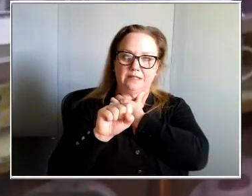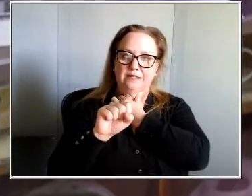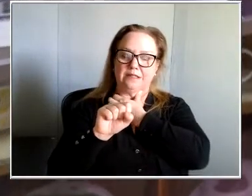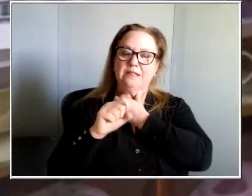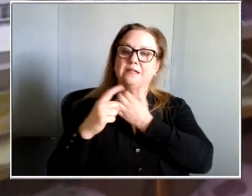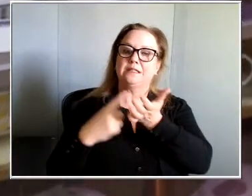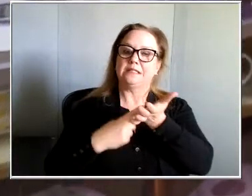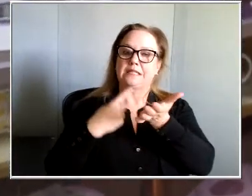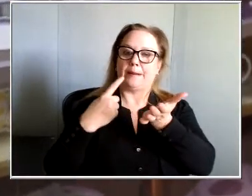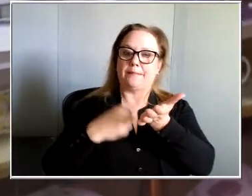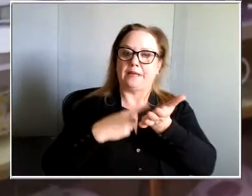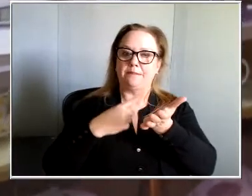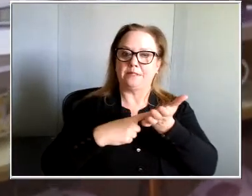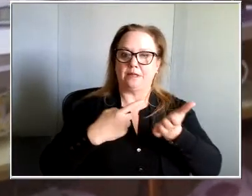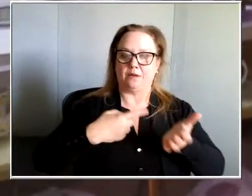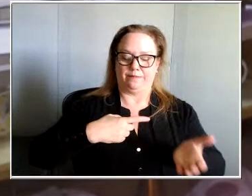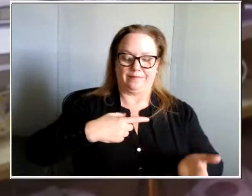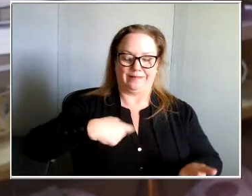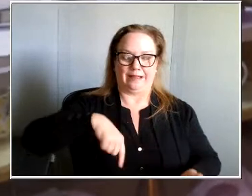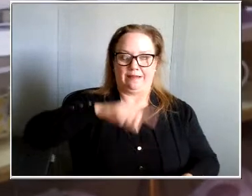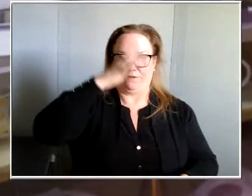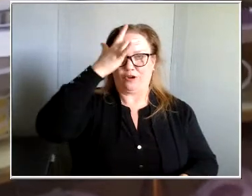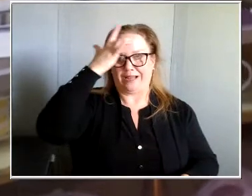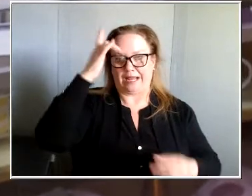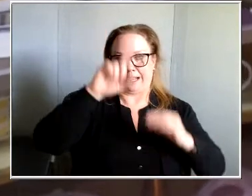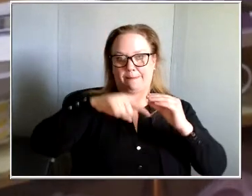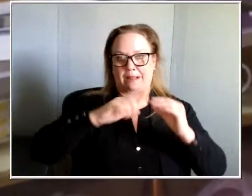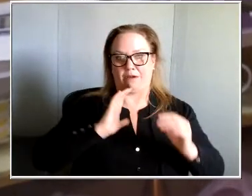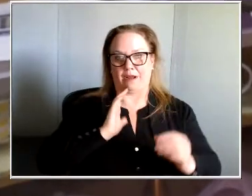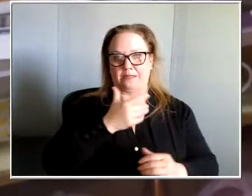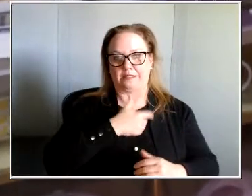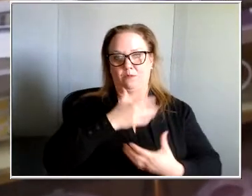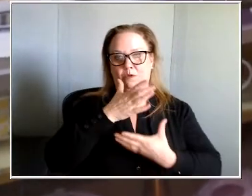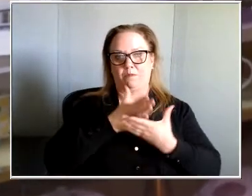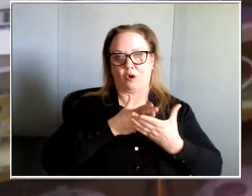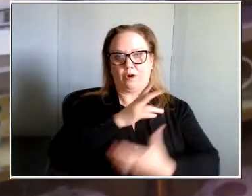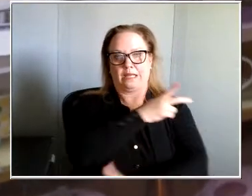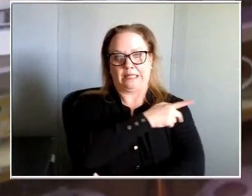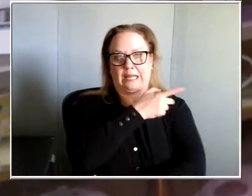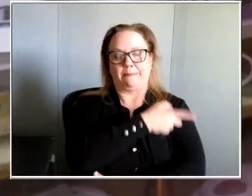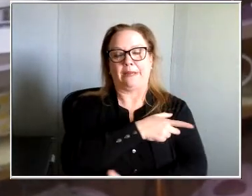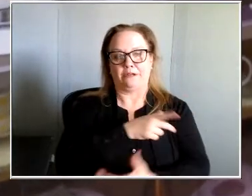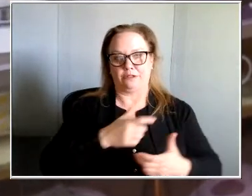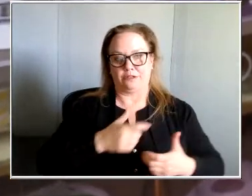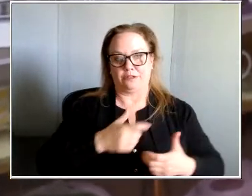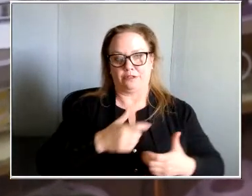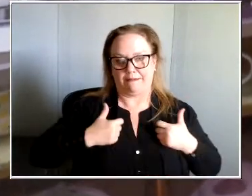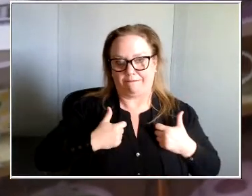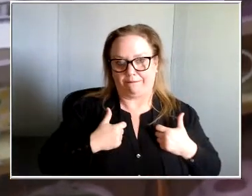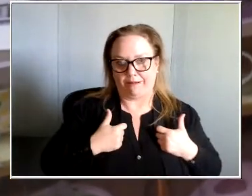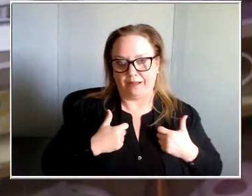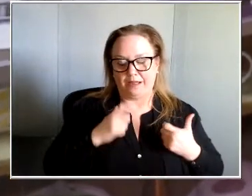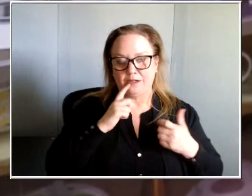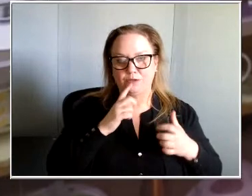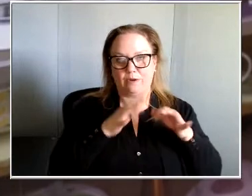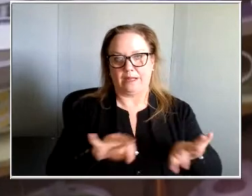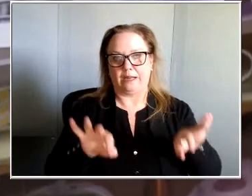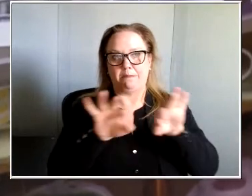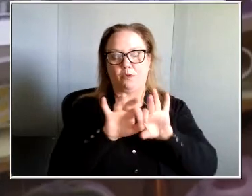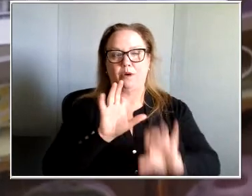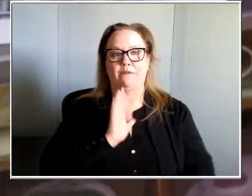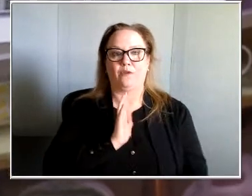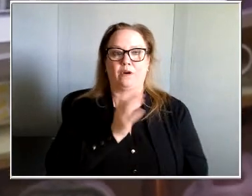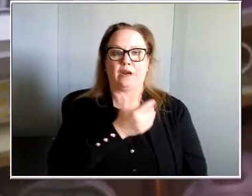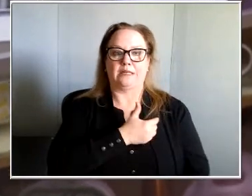we are forgotten, but we are part of that patient's journey. It's really important for us to